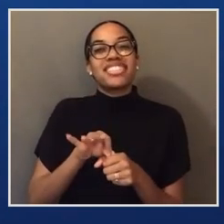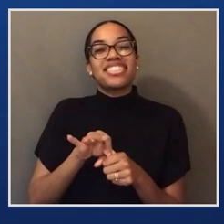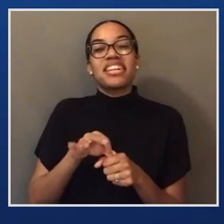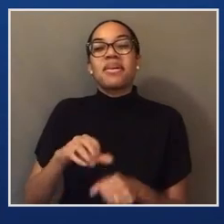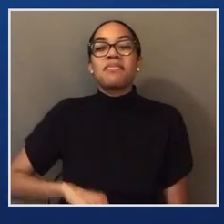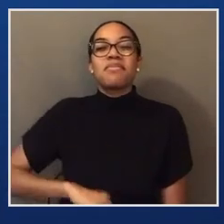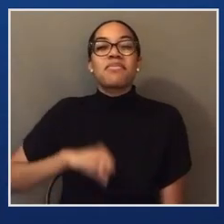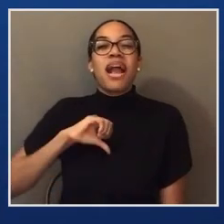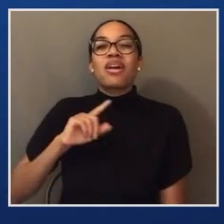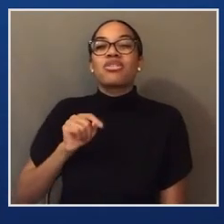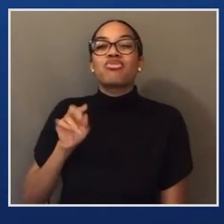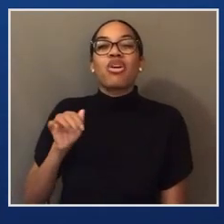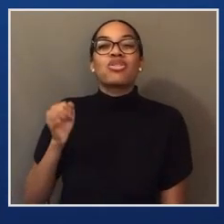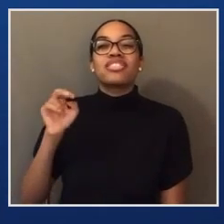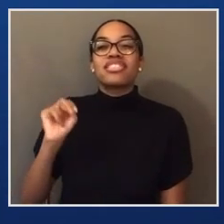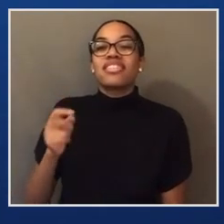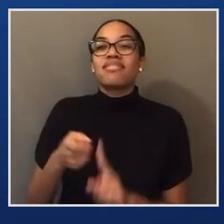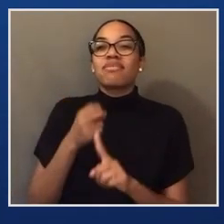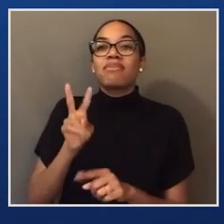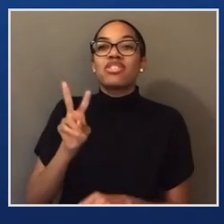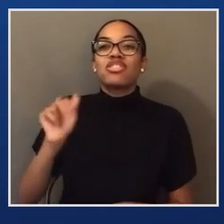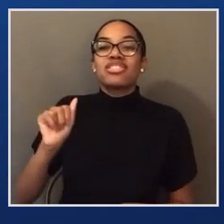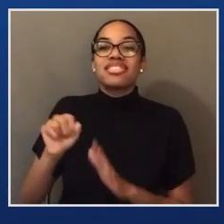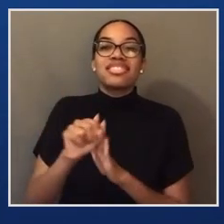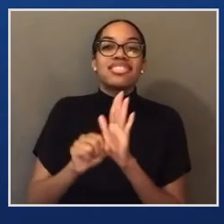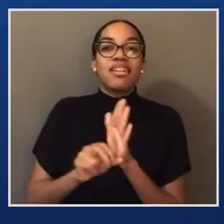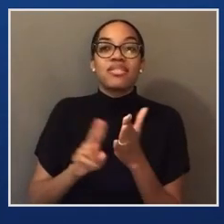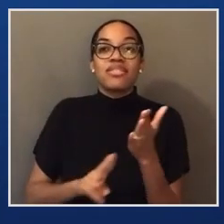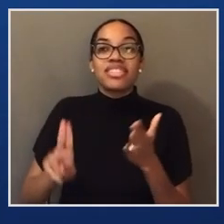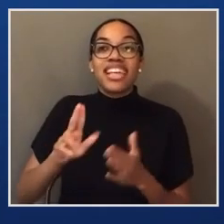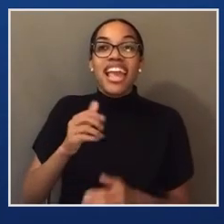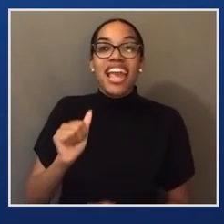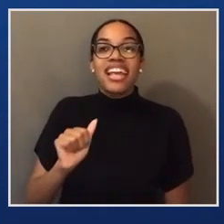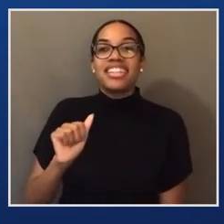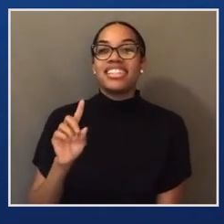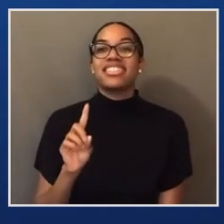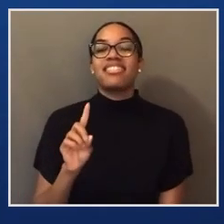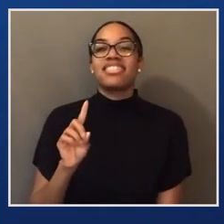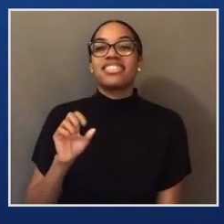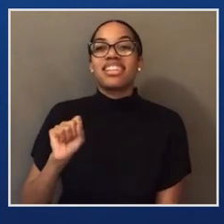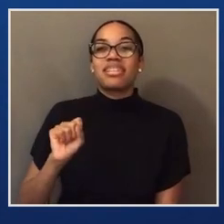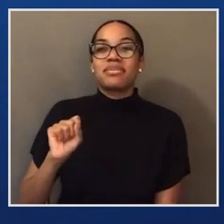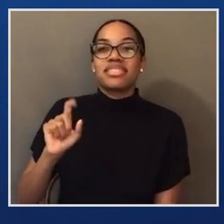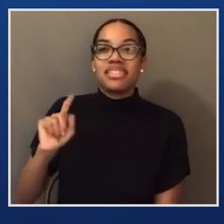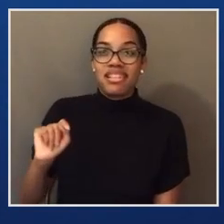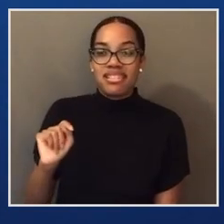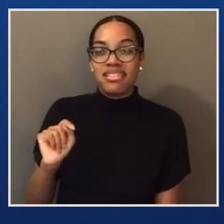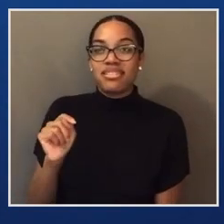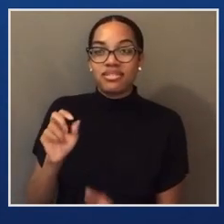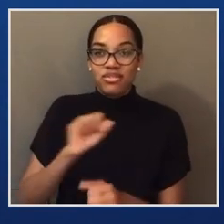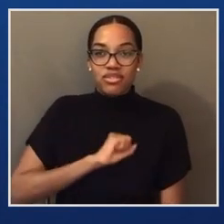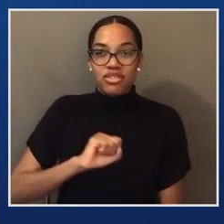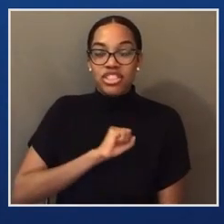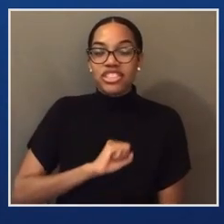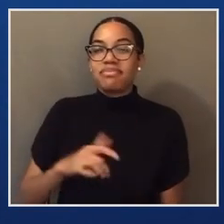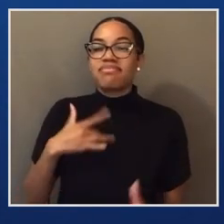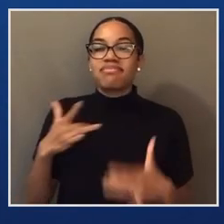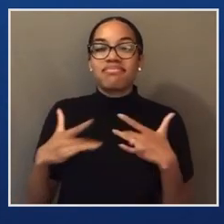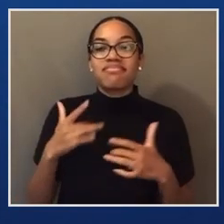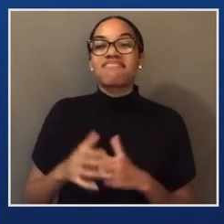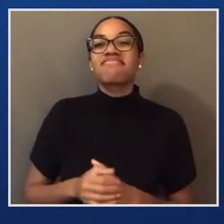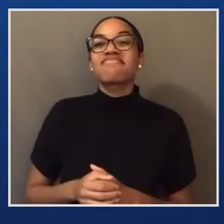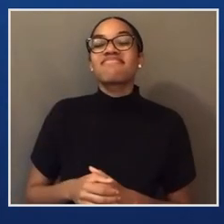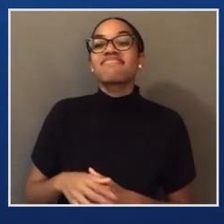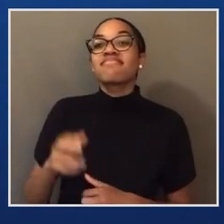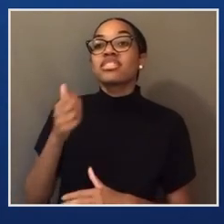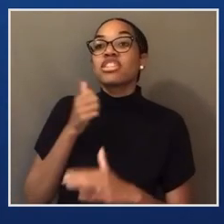University and a proud soror of Delta Sigma Theta Sorority. I know under the Biden-Harris administration,